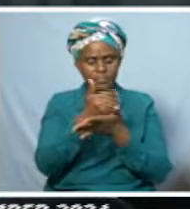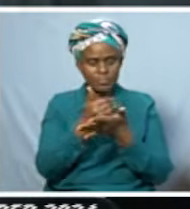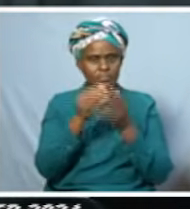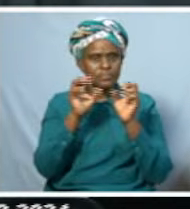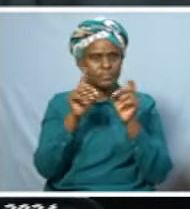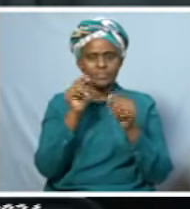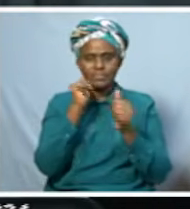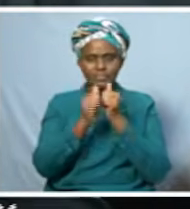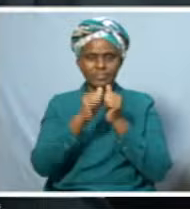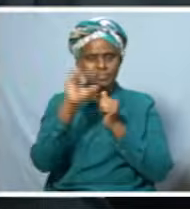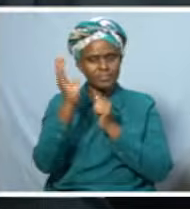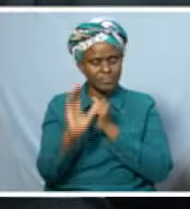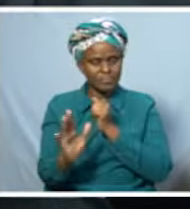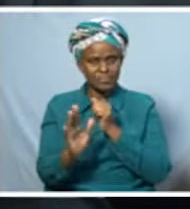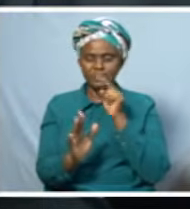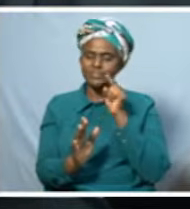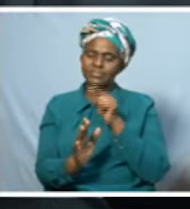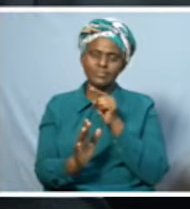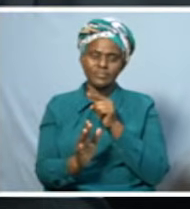was never,